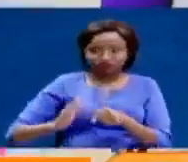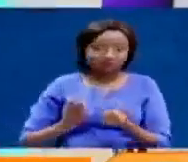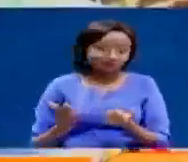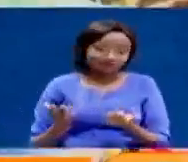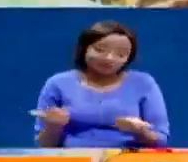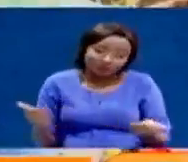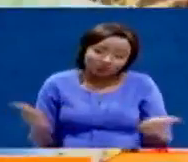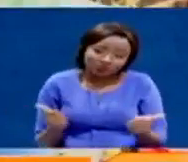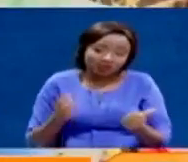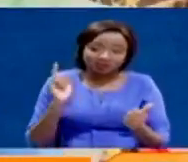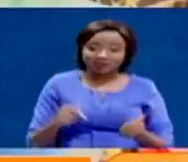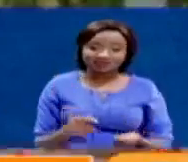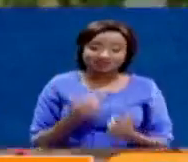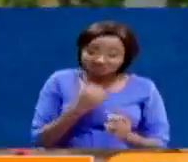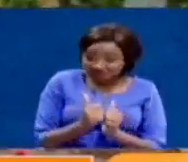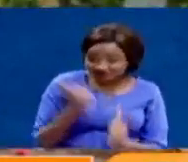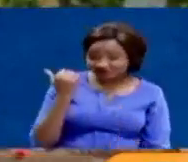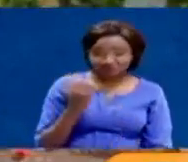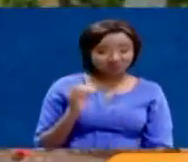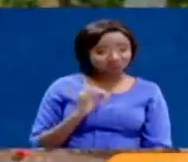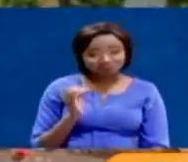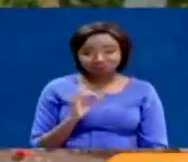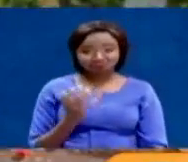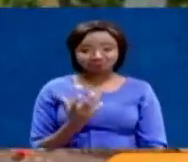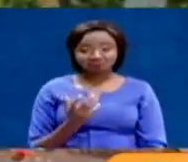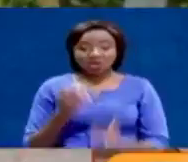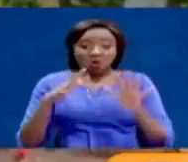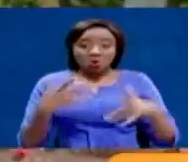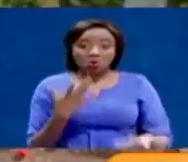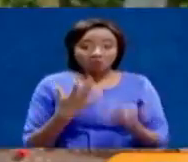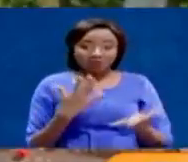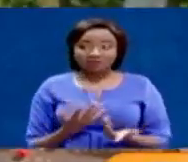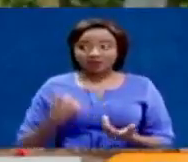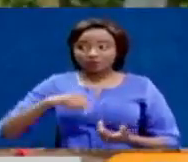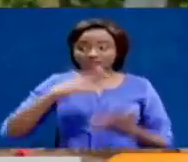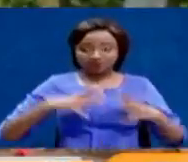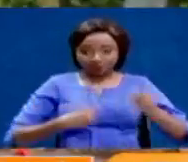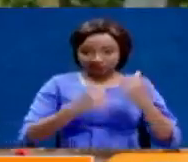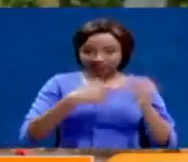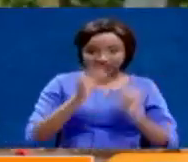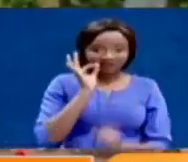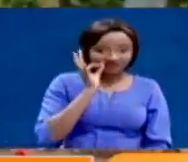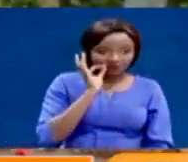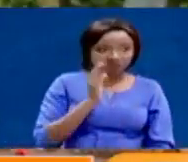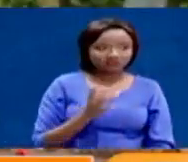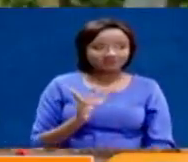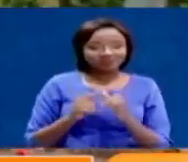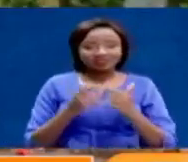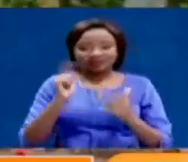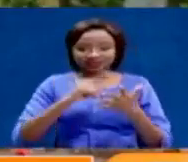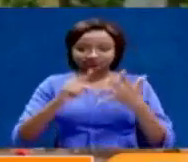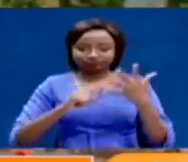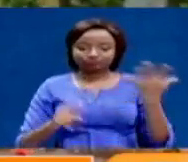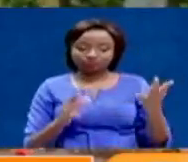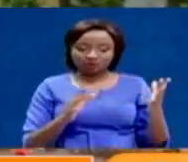Hawezi kosa kukatia customer mboga. Kama ni mikakati, kama niseme kama sisi watu wa matunda, mtu akue na kitu kama gloves, vitu kama